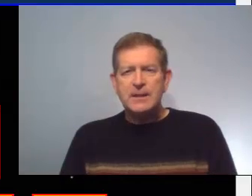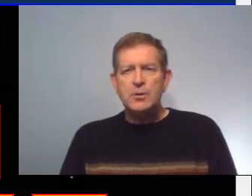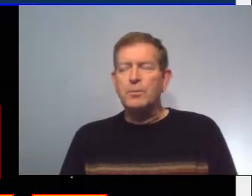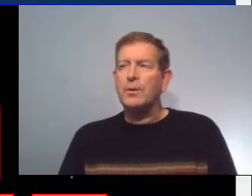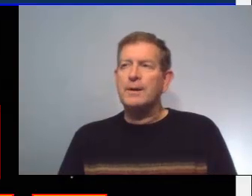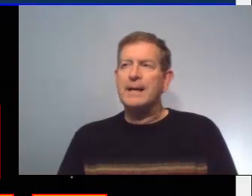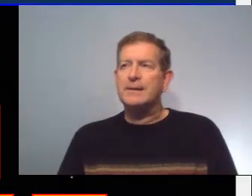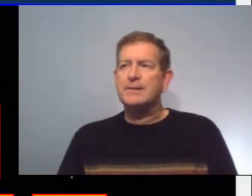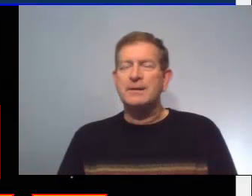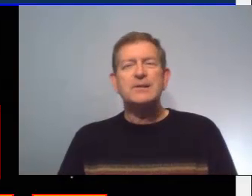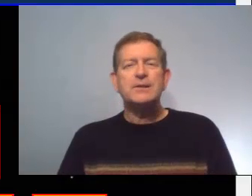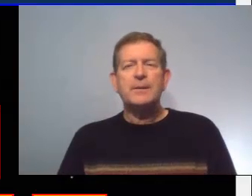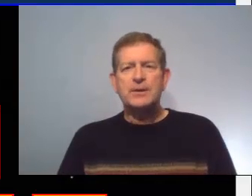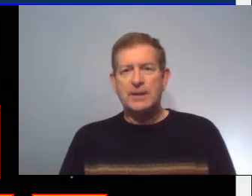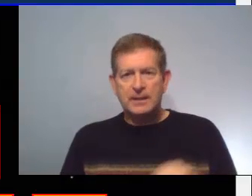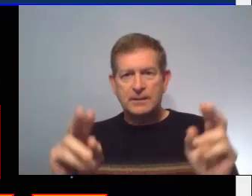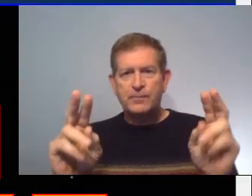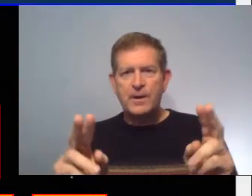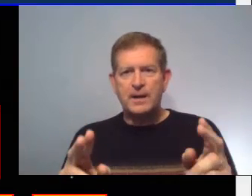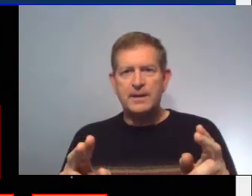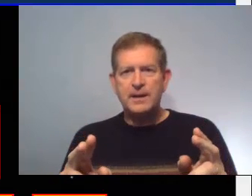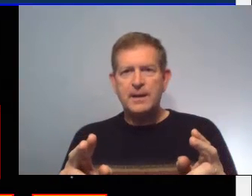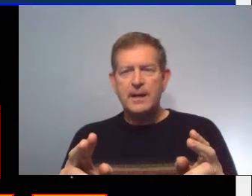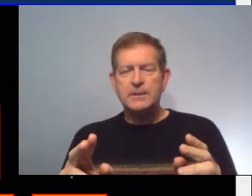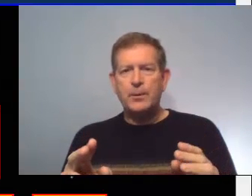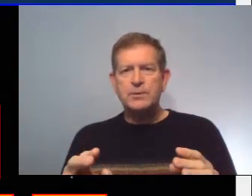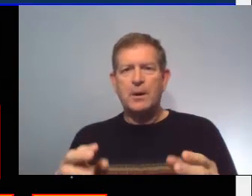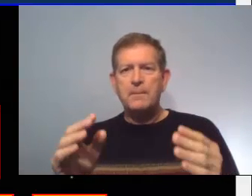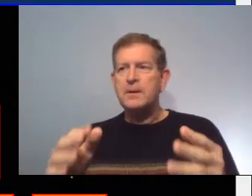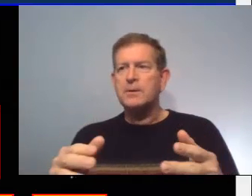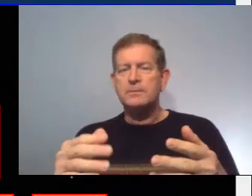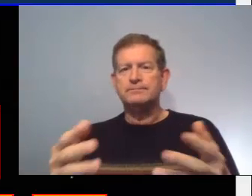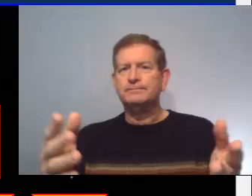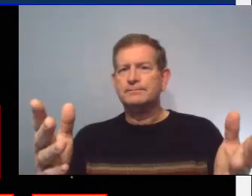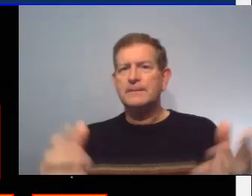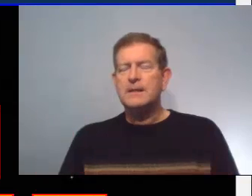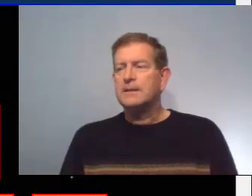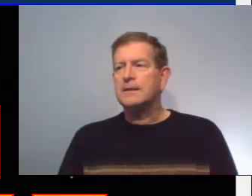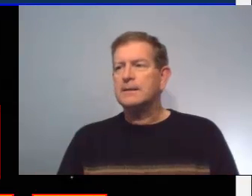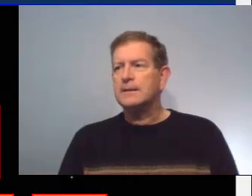and they see you more as, at least to some extent, as a friend, as opposed to a mere